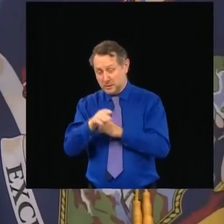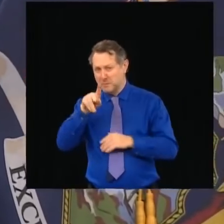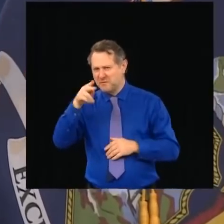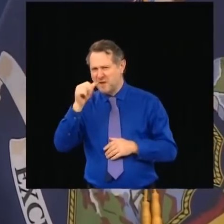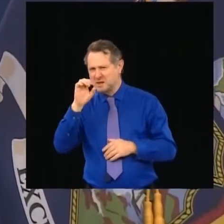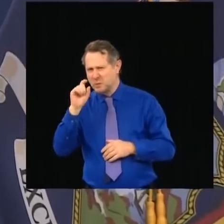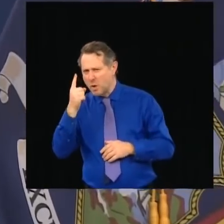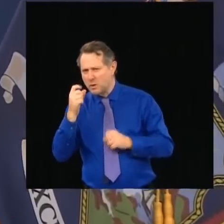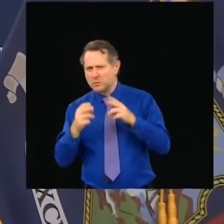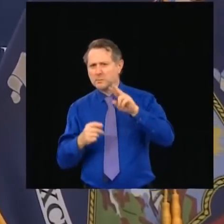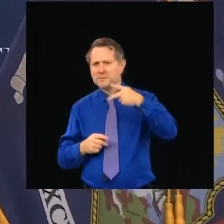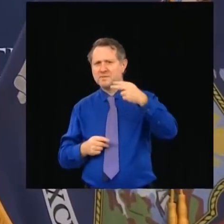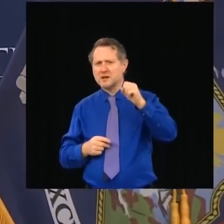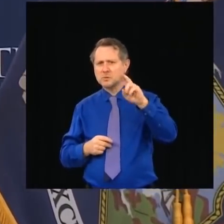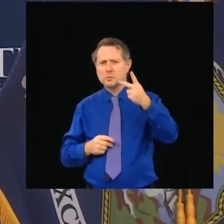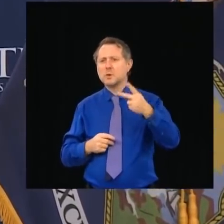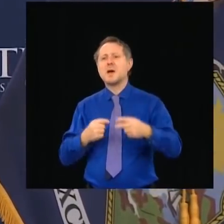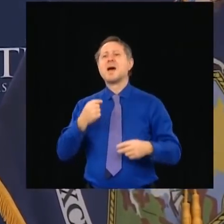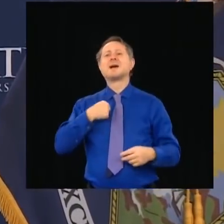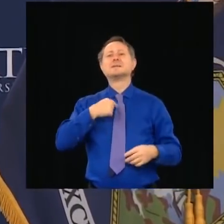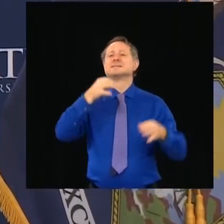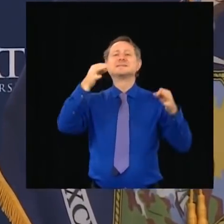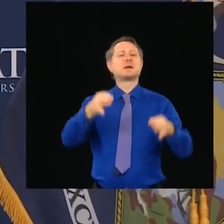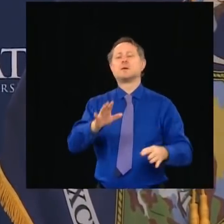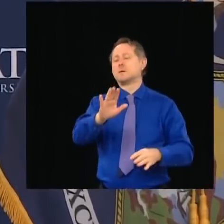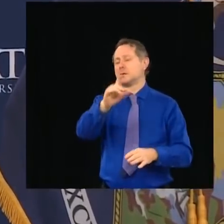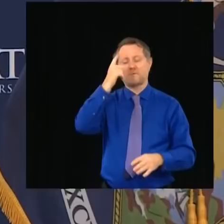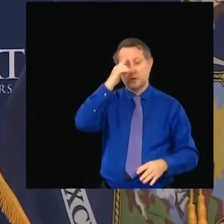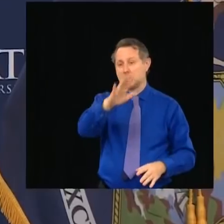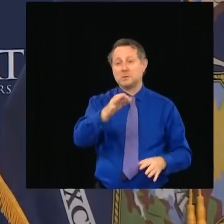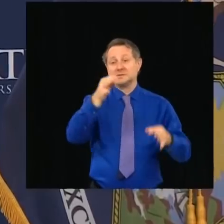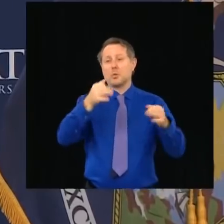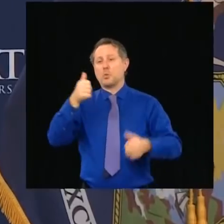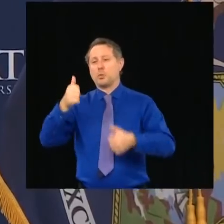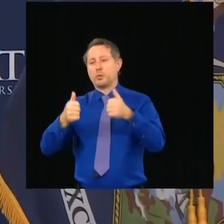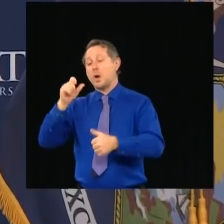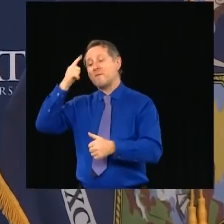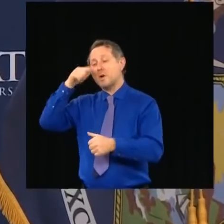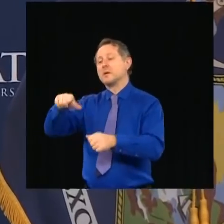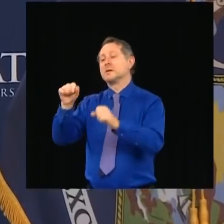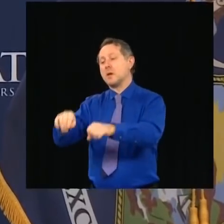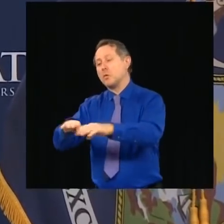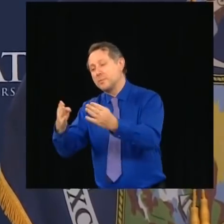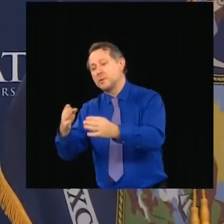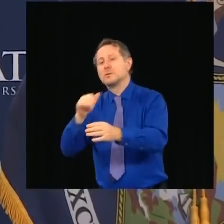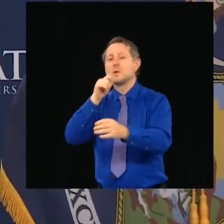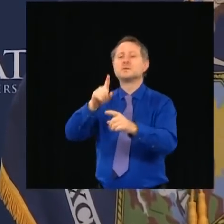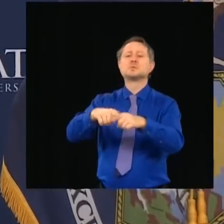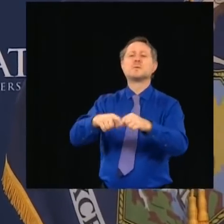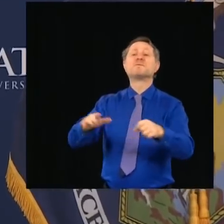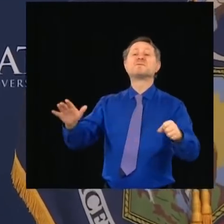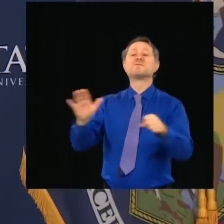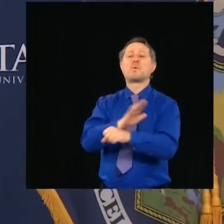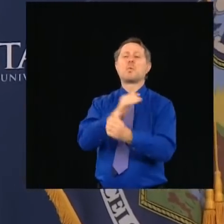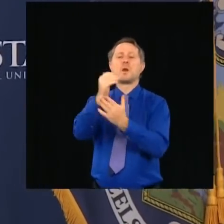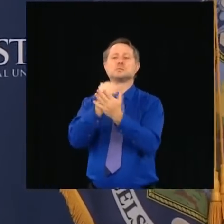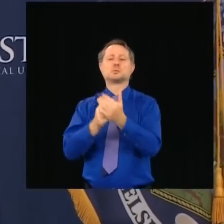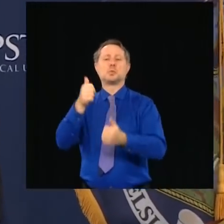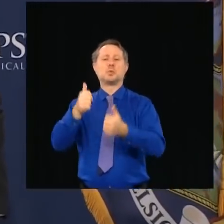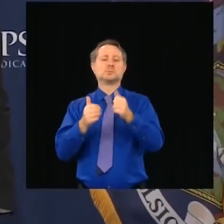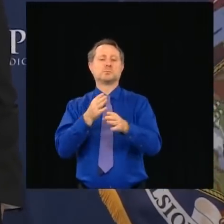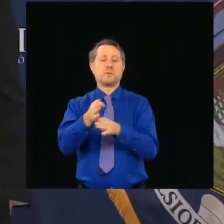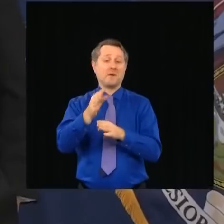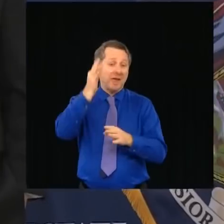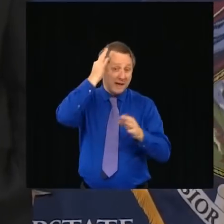make a decision on which government agencies to open when. And we'll have a full list of the professions, hairstylists